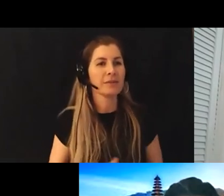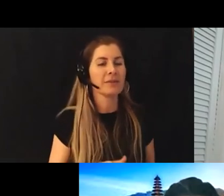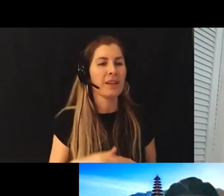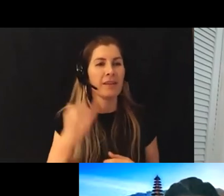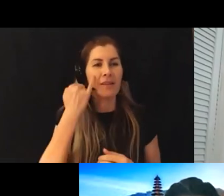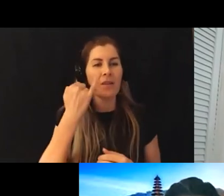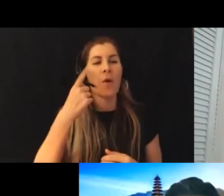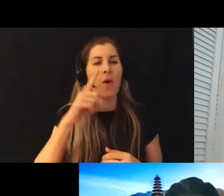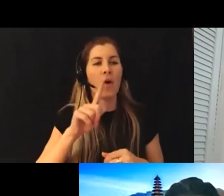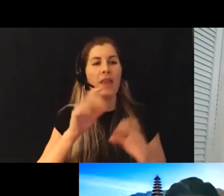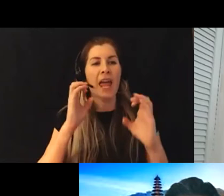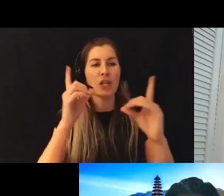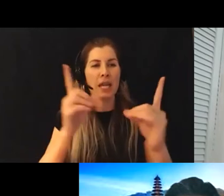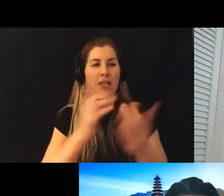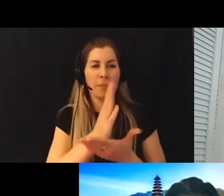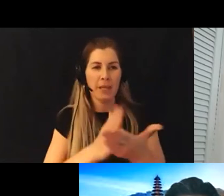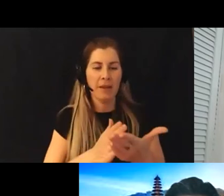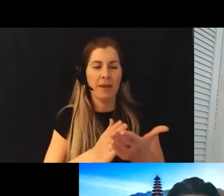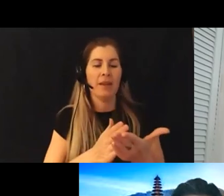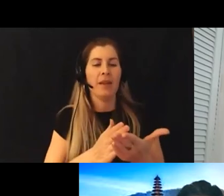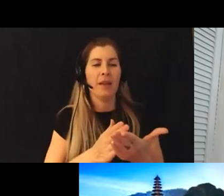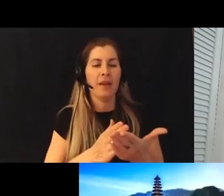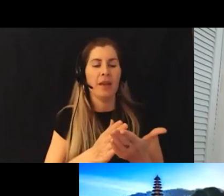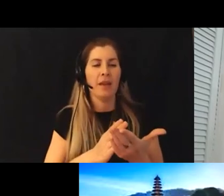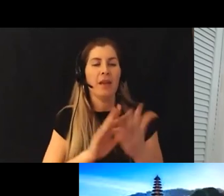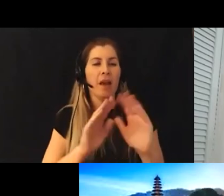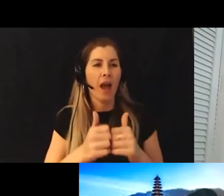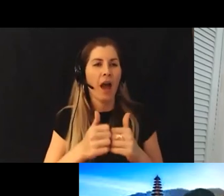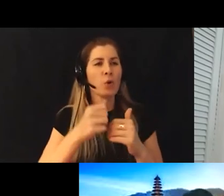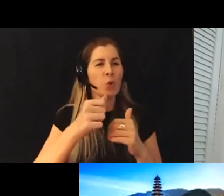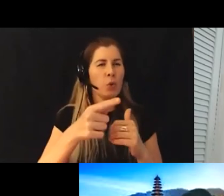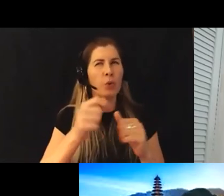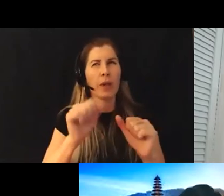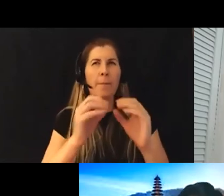of that education piece and how do you deepen understanding